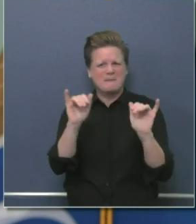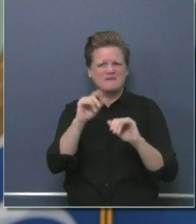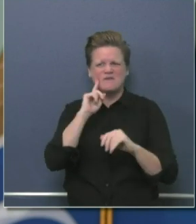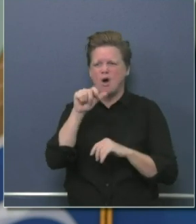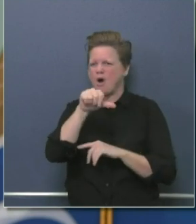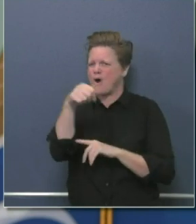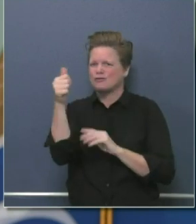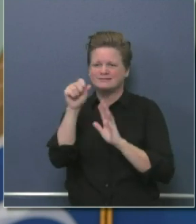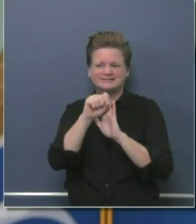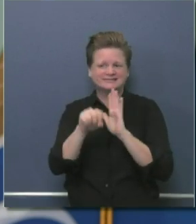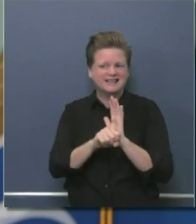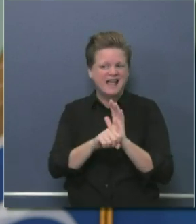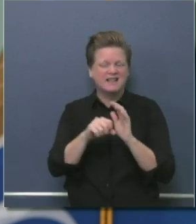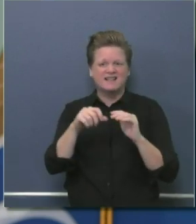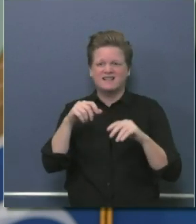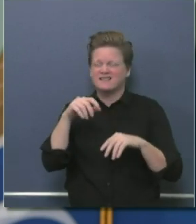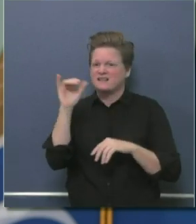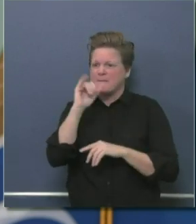globe.